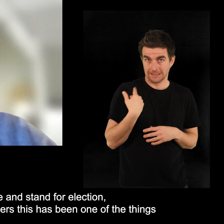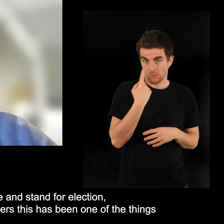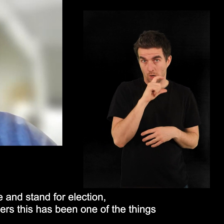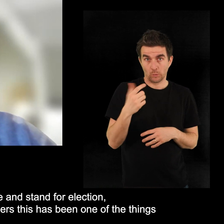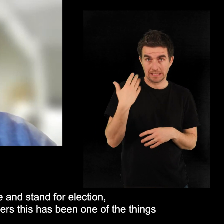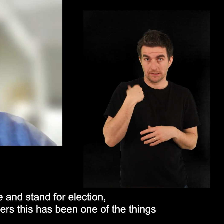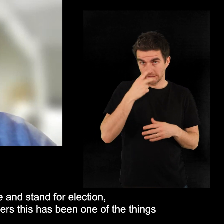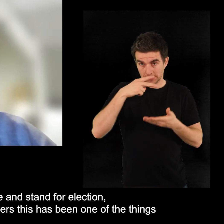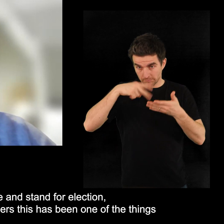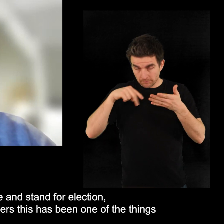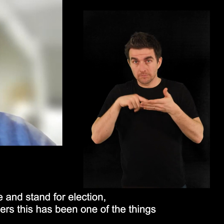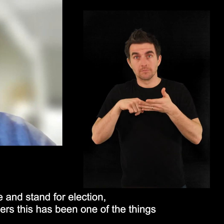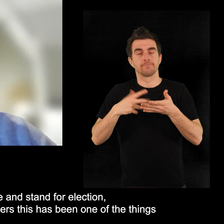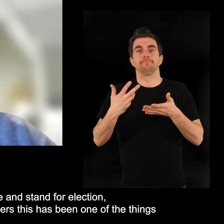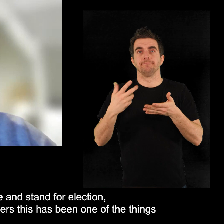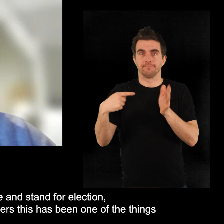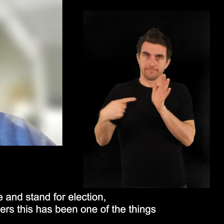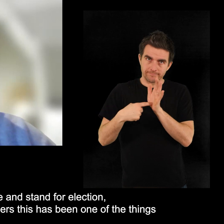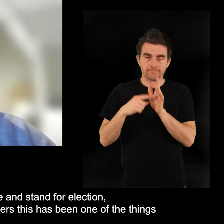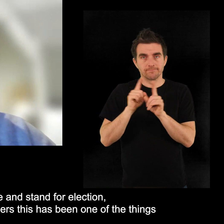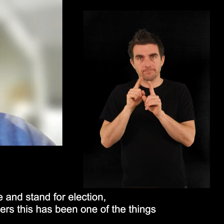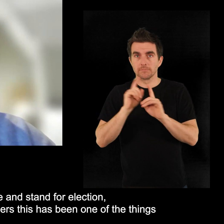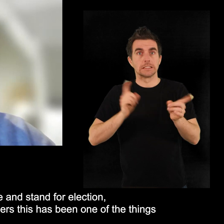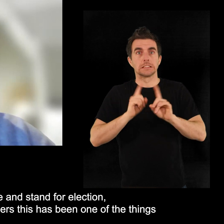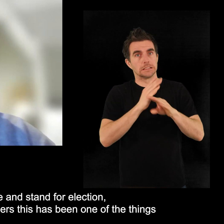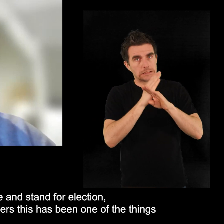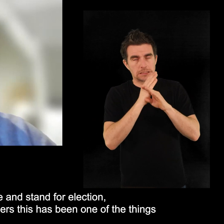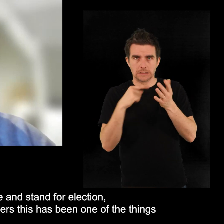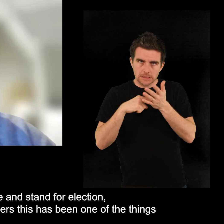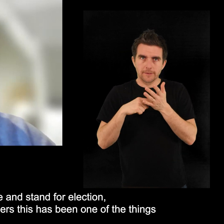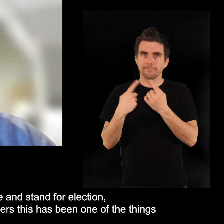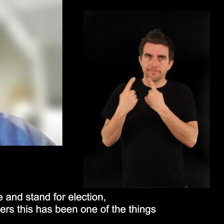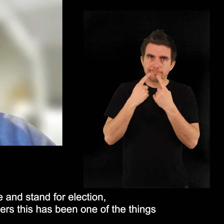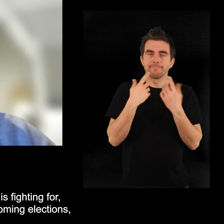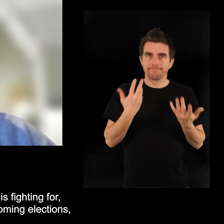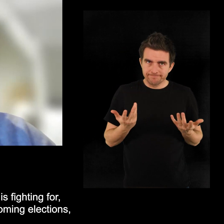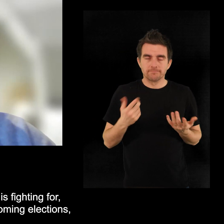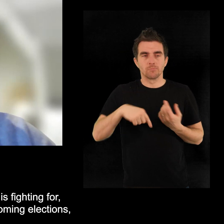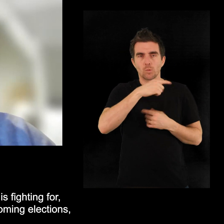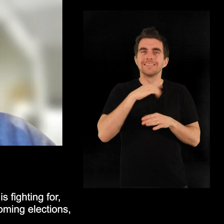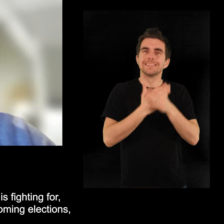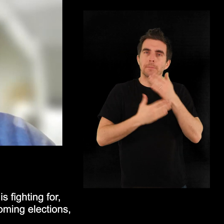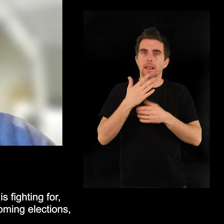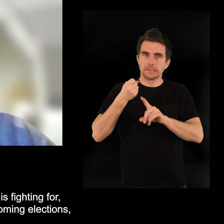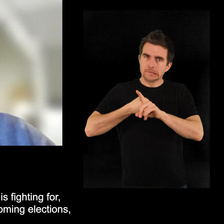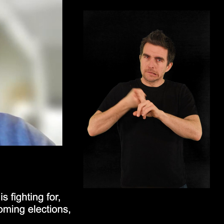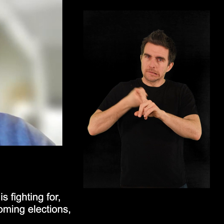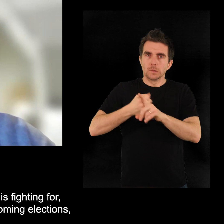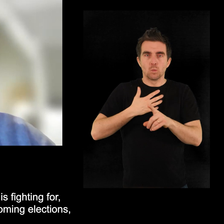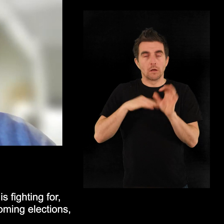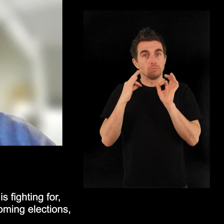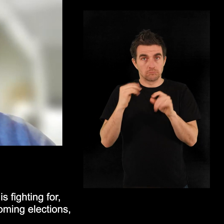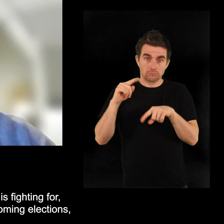election. So even last week in the papers, this has been one of the things that the disability movement is fighting